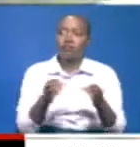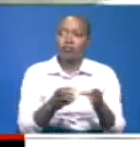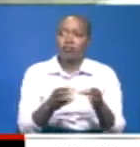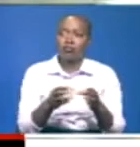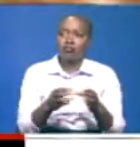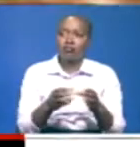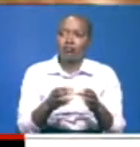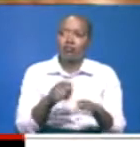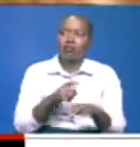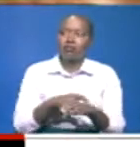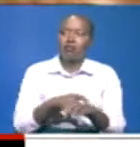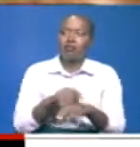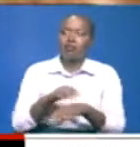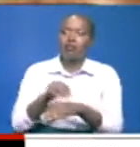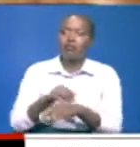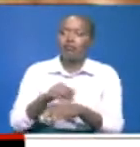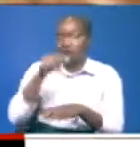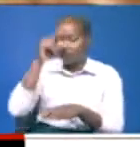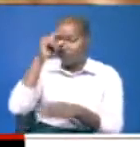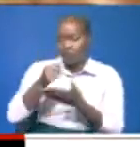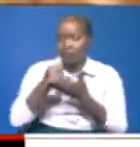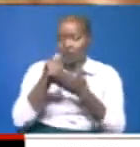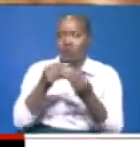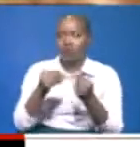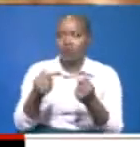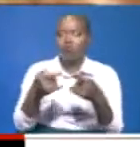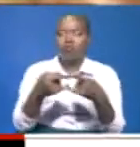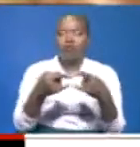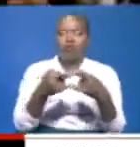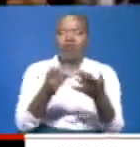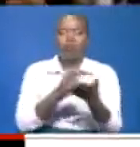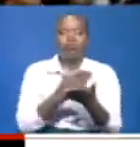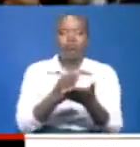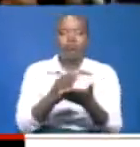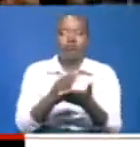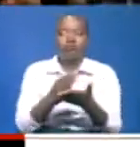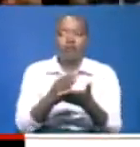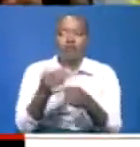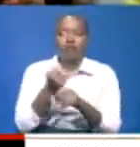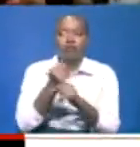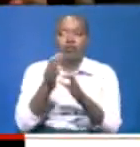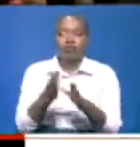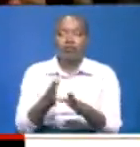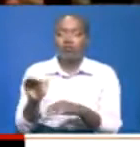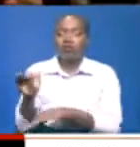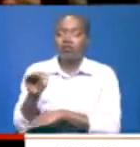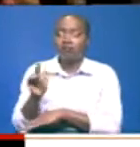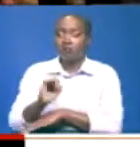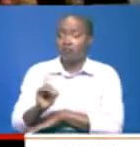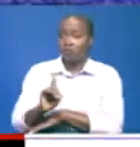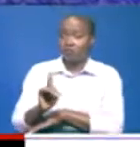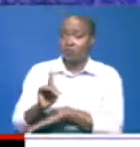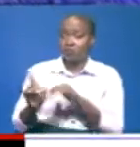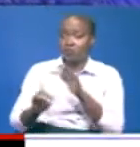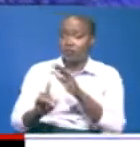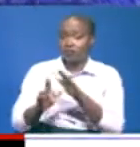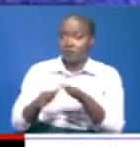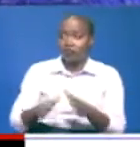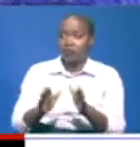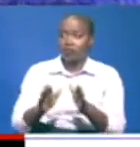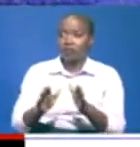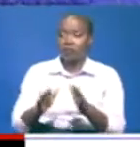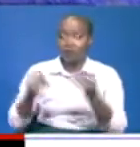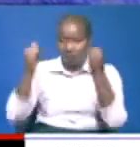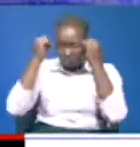While calling on the government to help address gaps in the sector, the stakeholders asked the ministry to allow students transitioning in